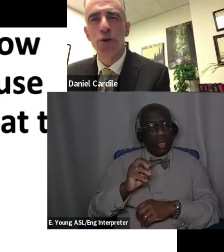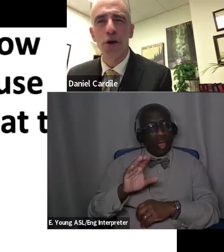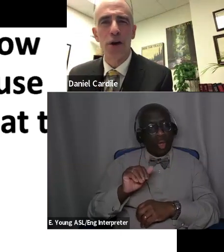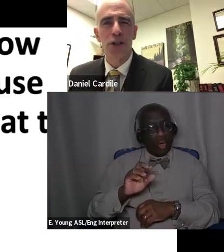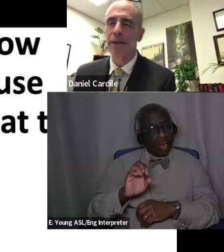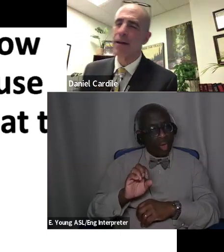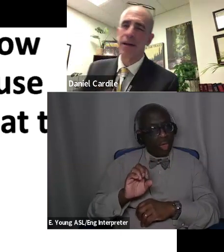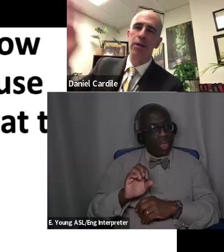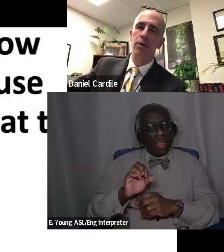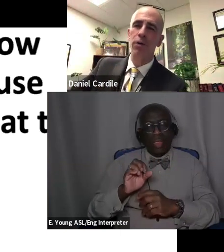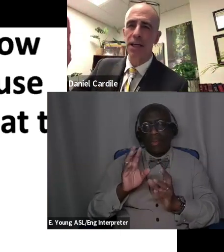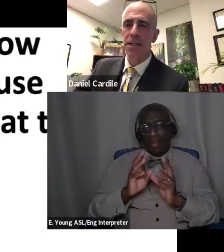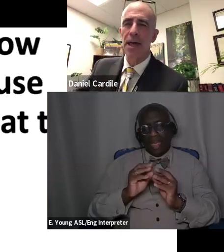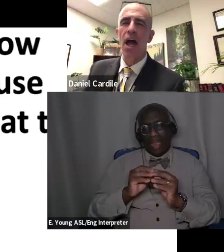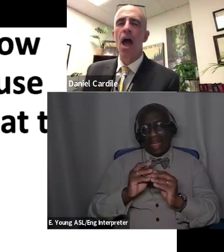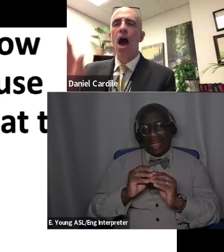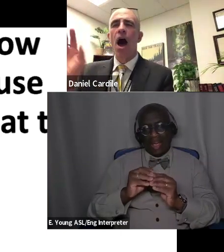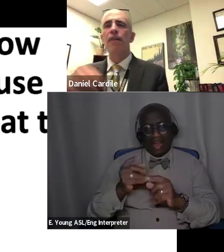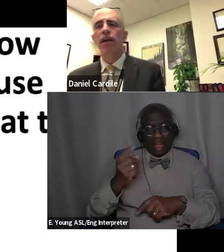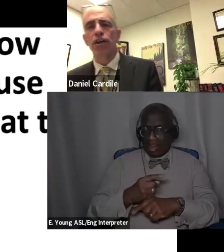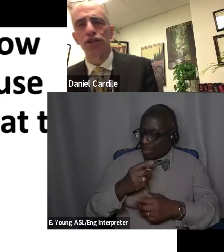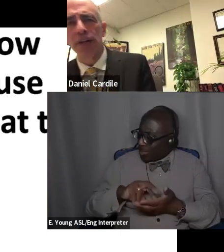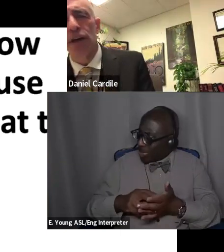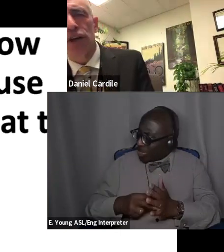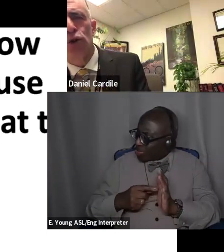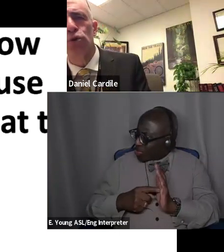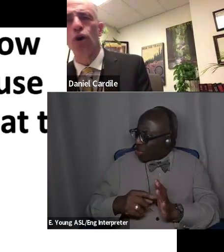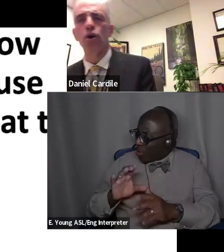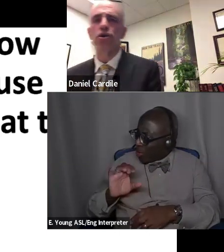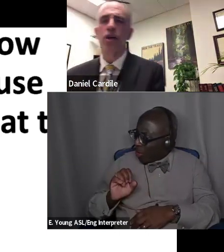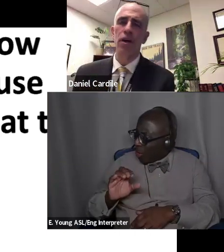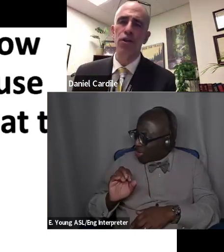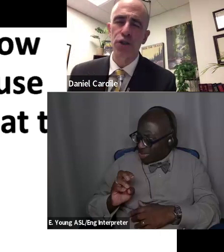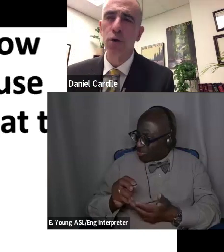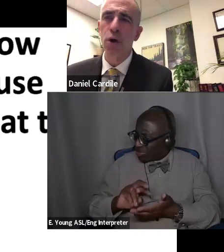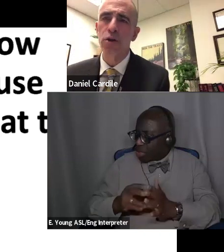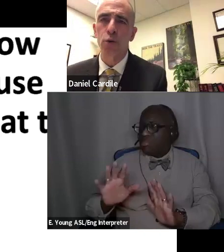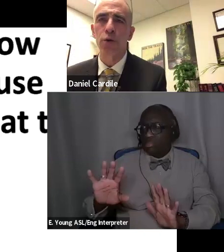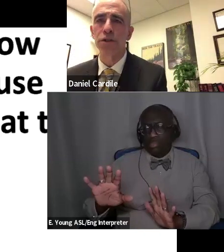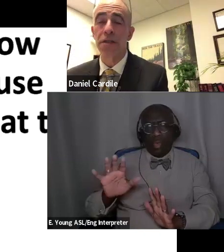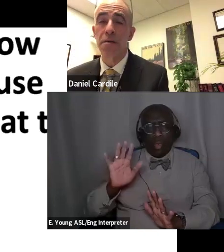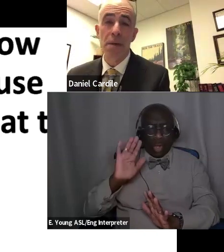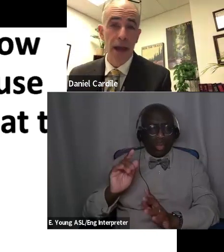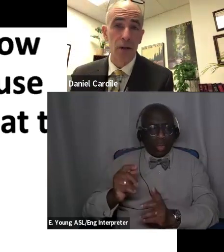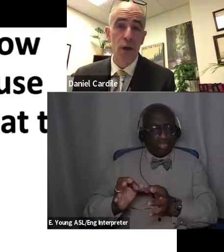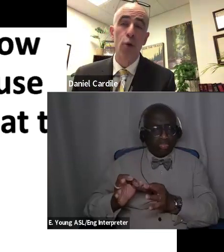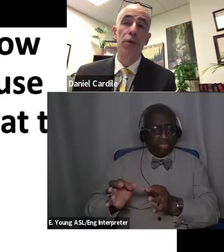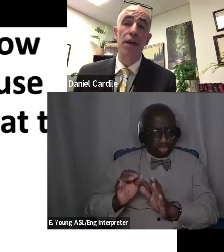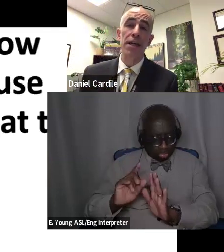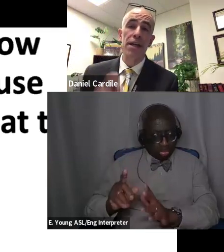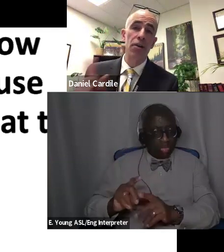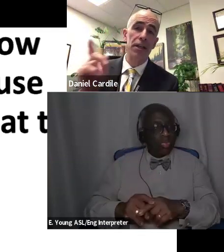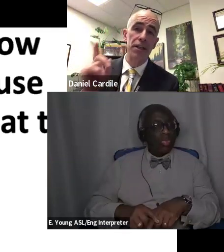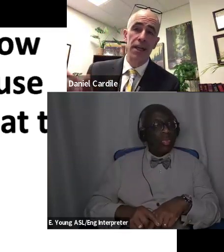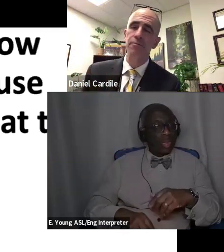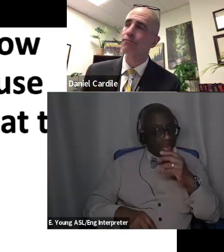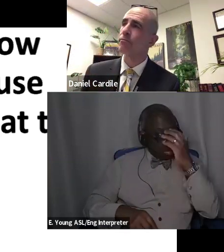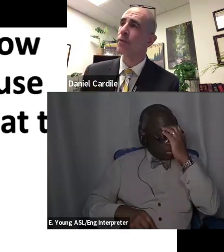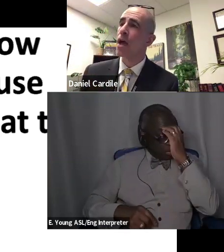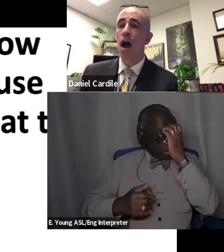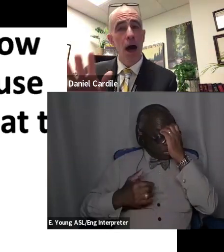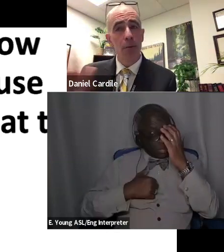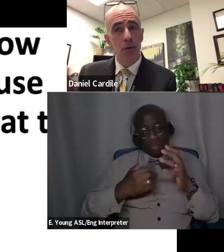What does show cause mean? Oh, anyway, we'll get to that. I've got show cause orders in the mail with a hearing